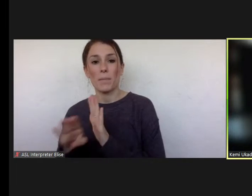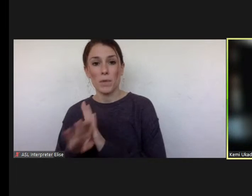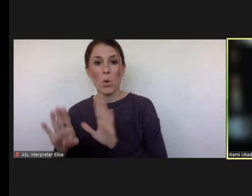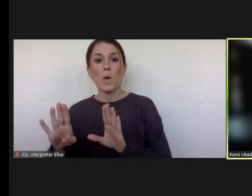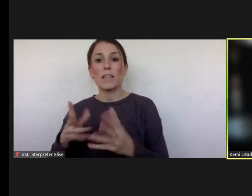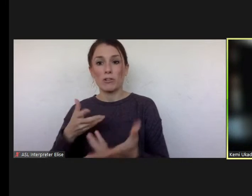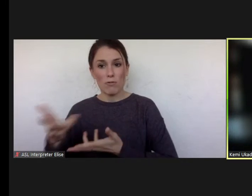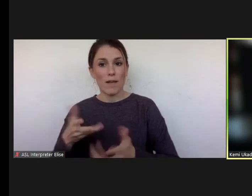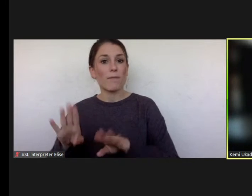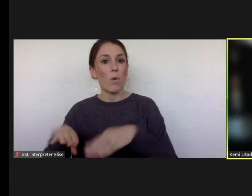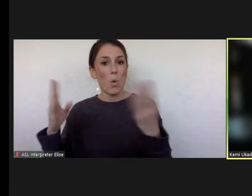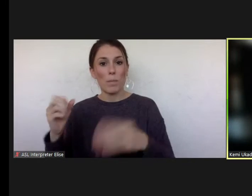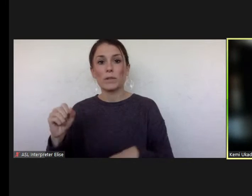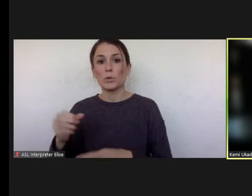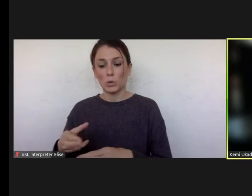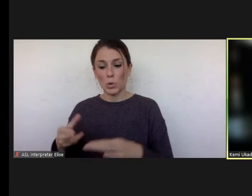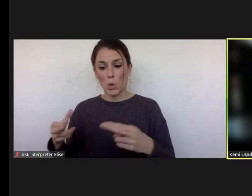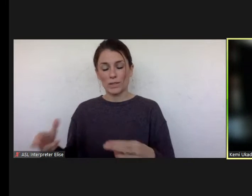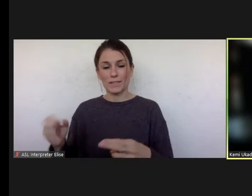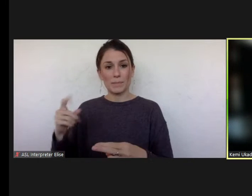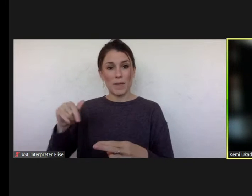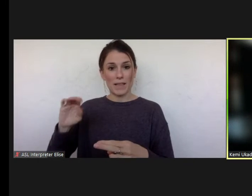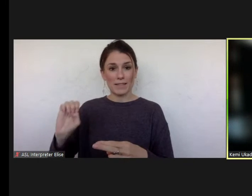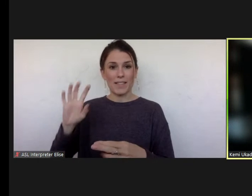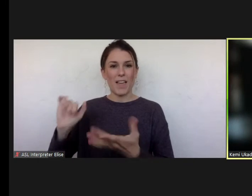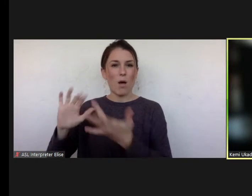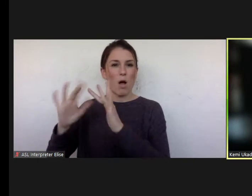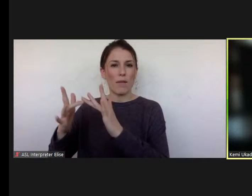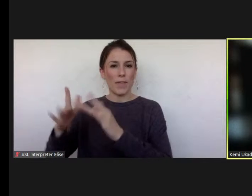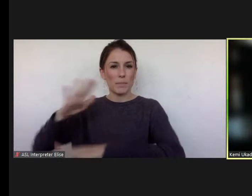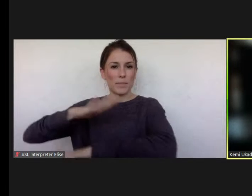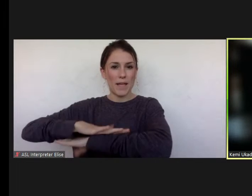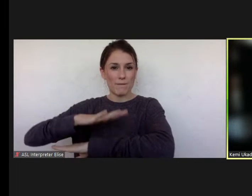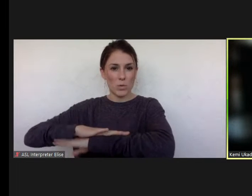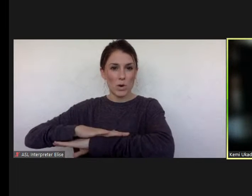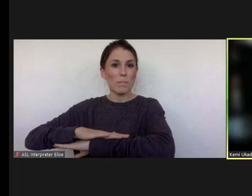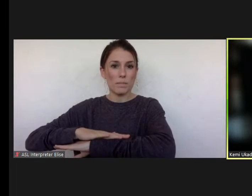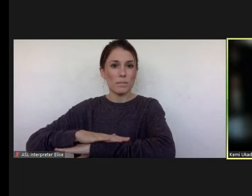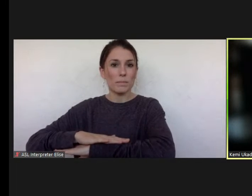space and online platform that is Open Eyebeam.